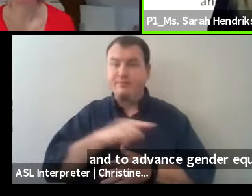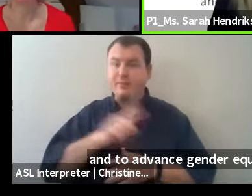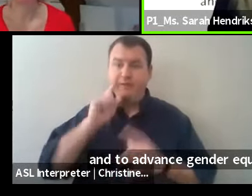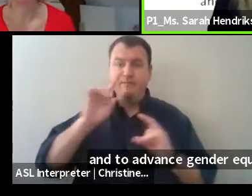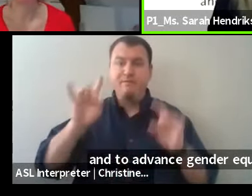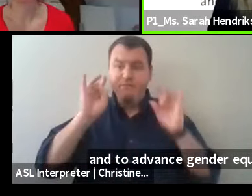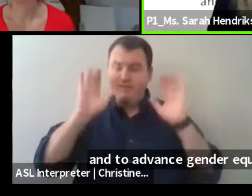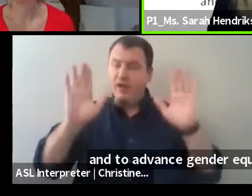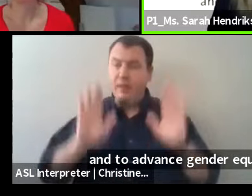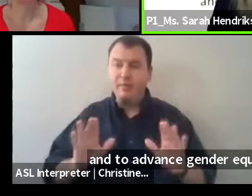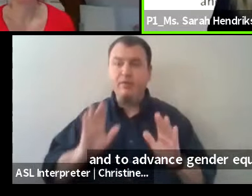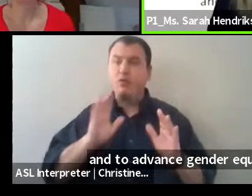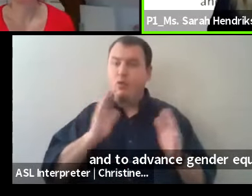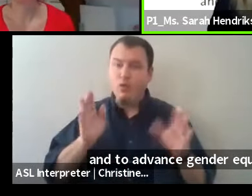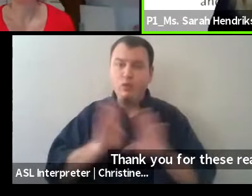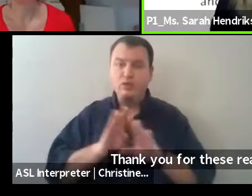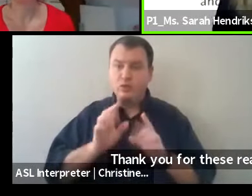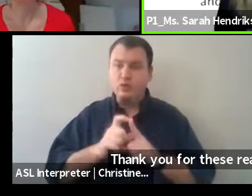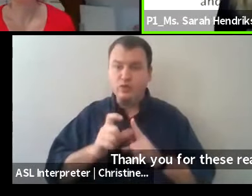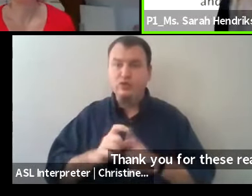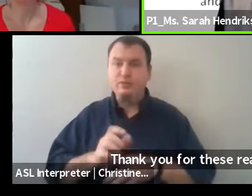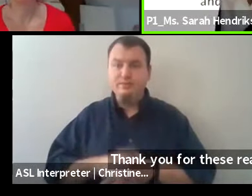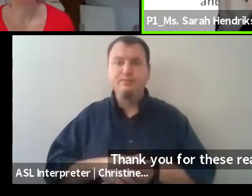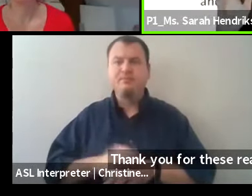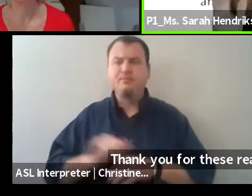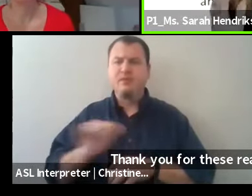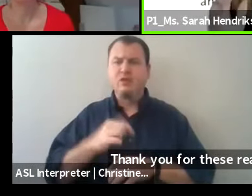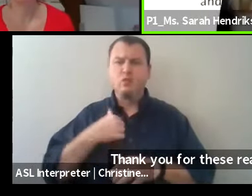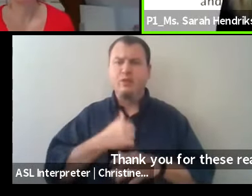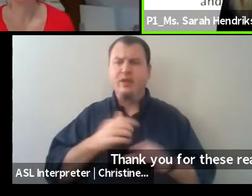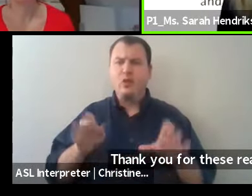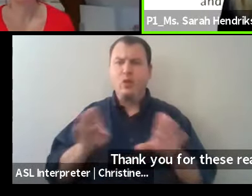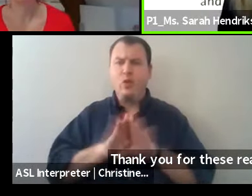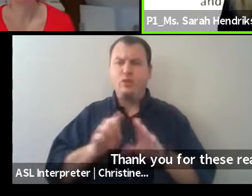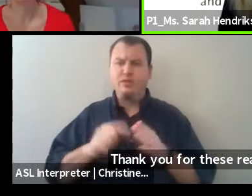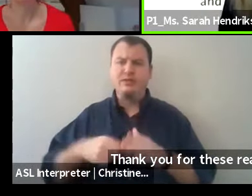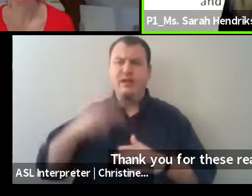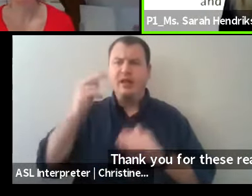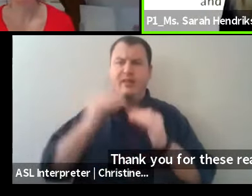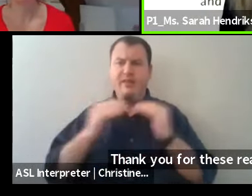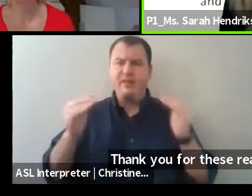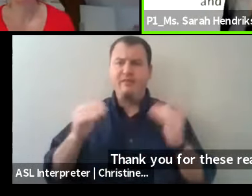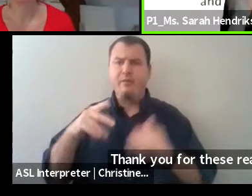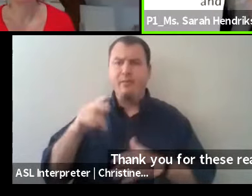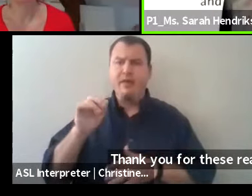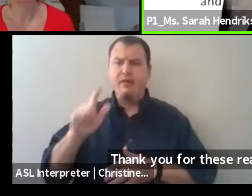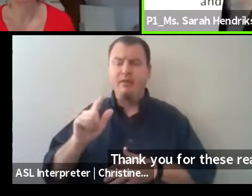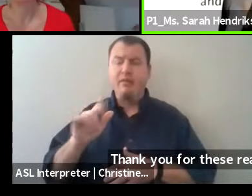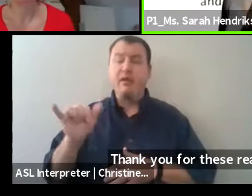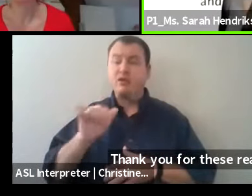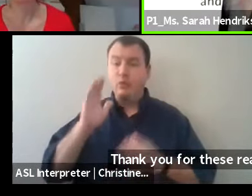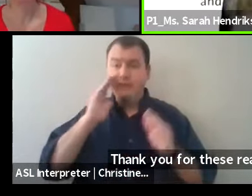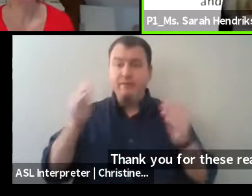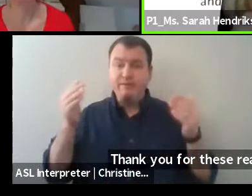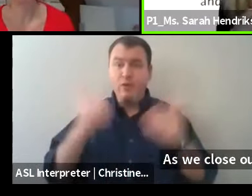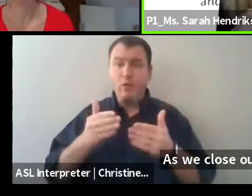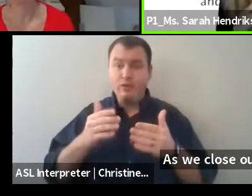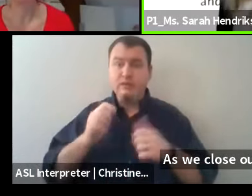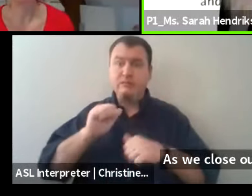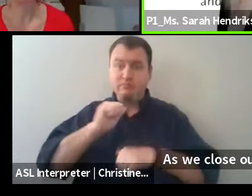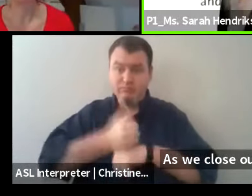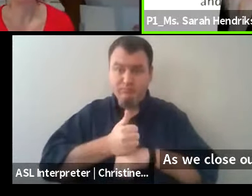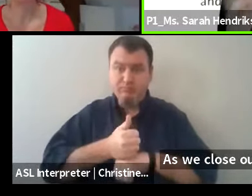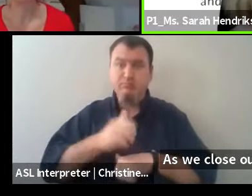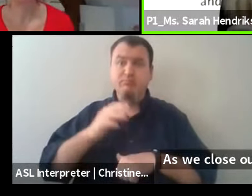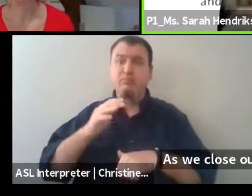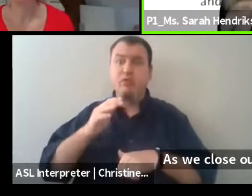phenomenal closing words. As we close off this high-level panel, and as we focus so concretely